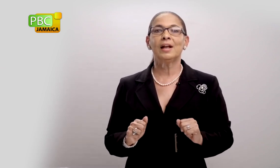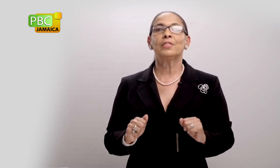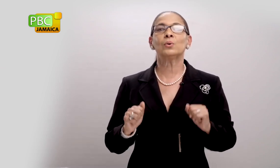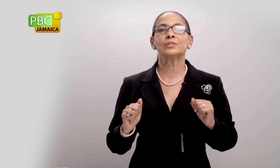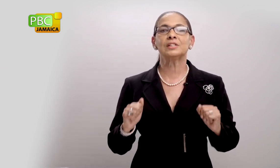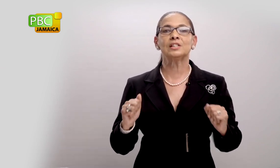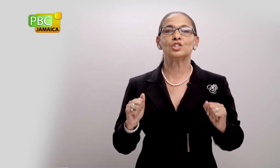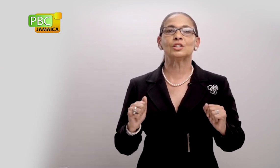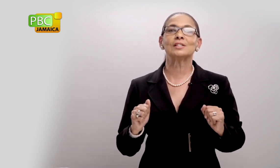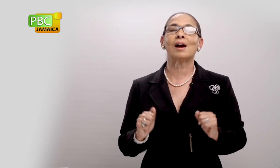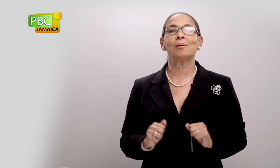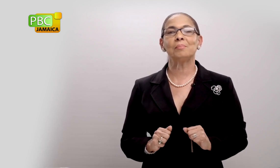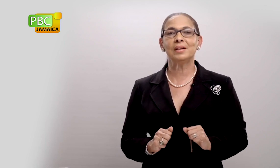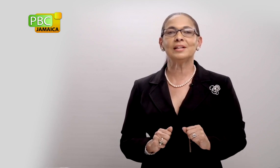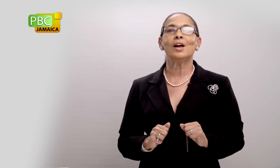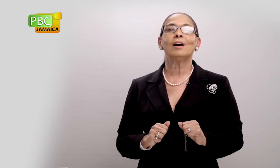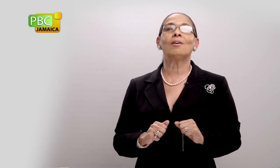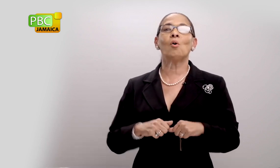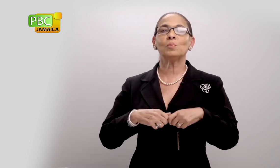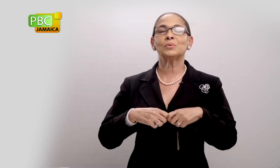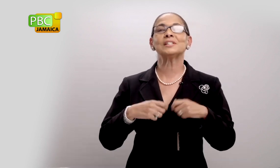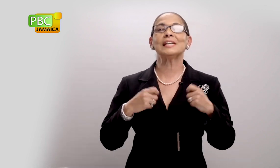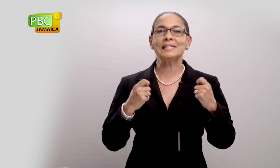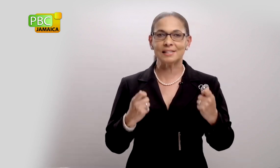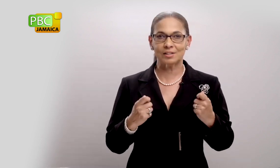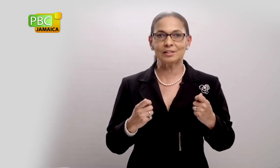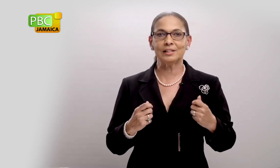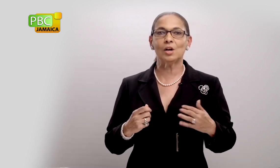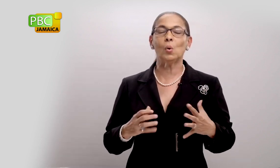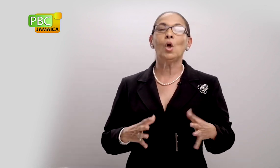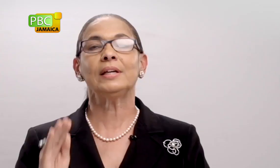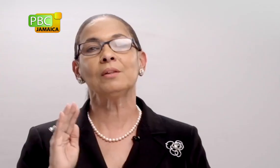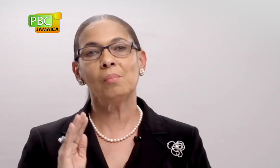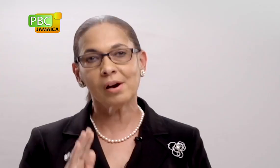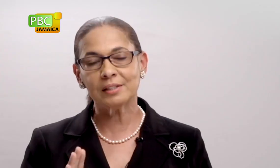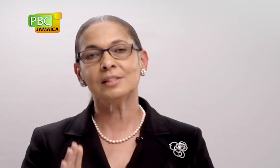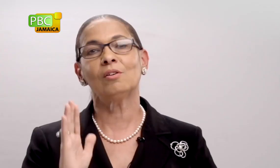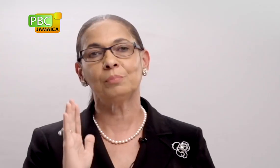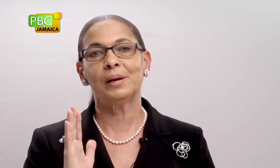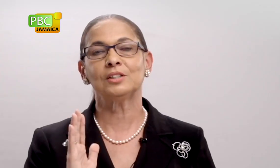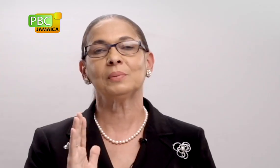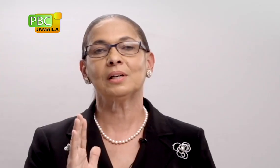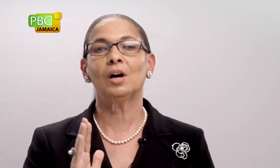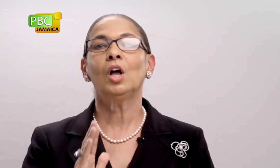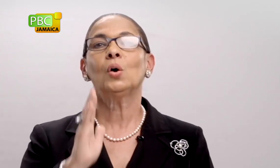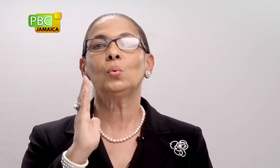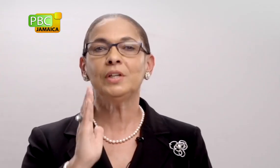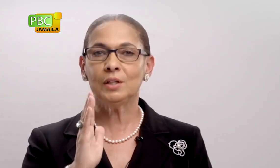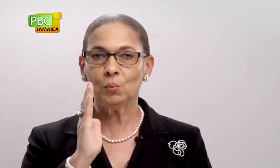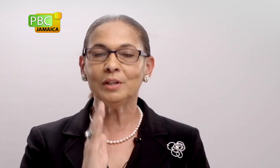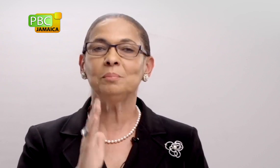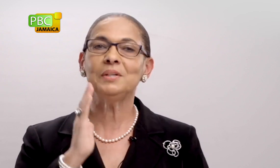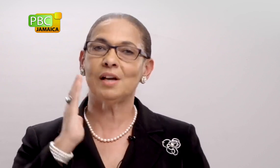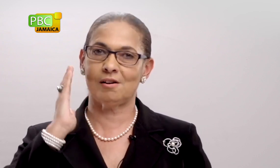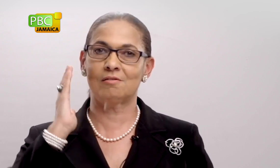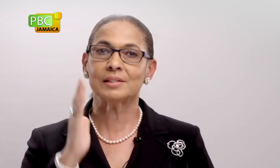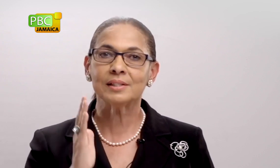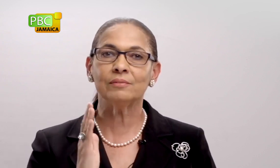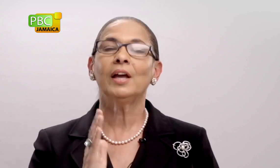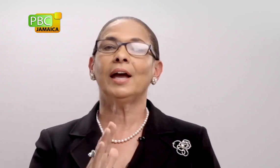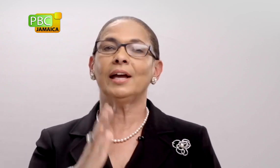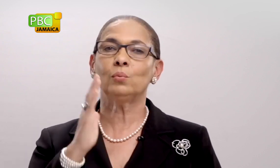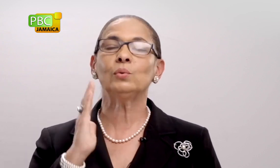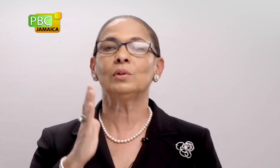was overtaken by illness, she met the ultimate challenge with the same quiet strength which characterized a